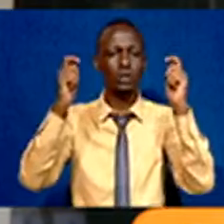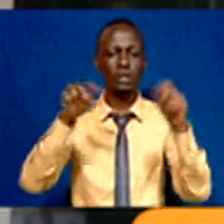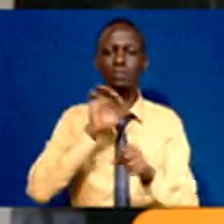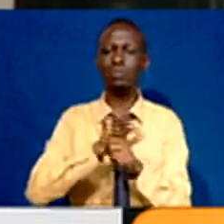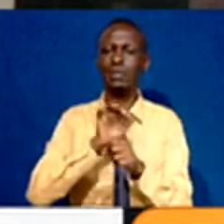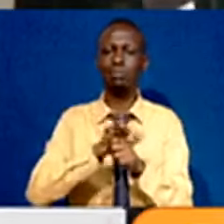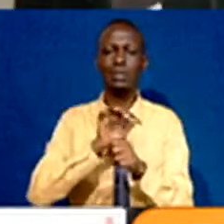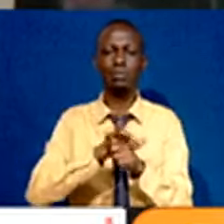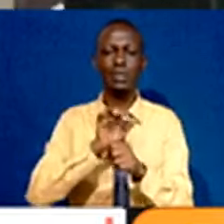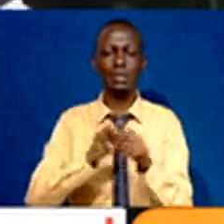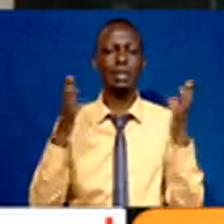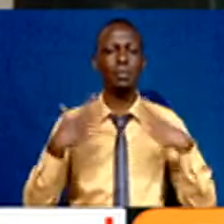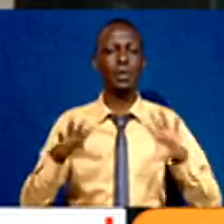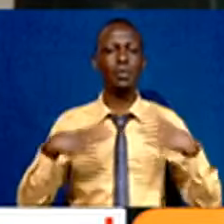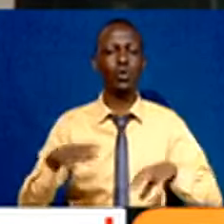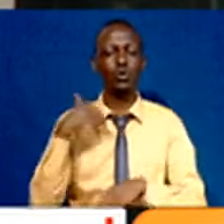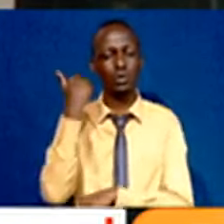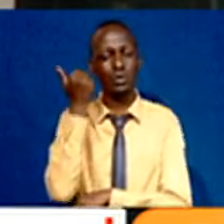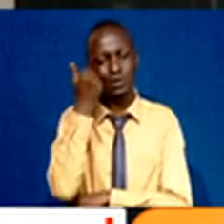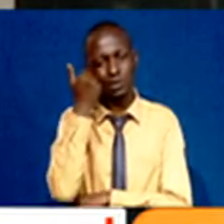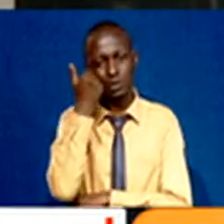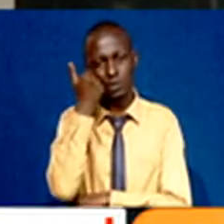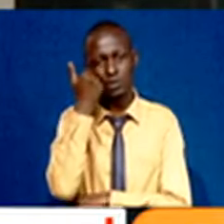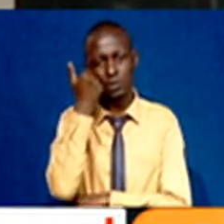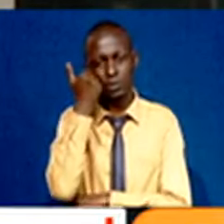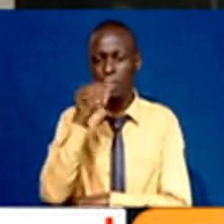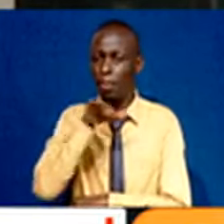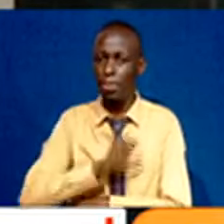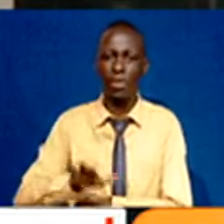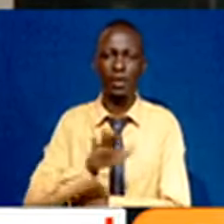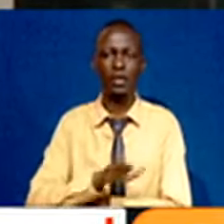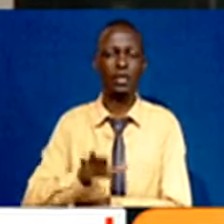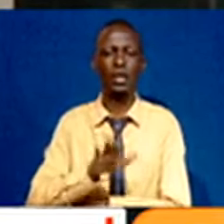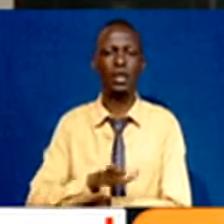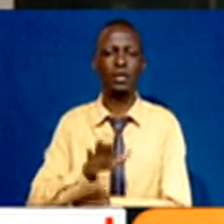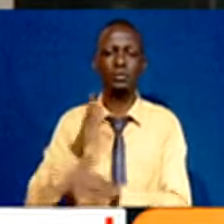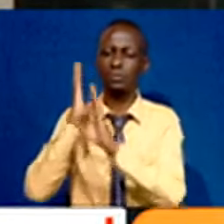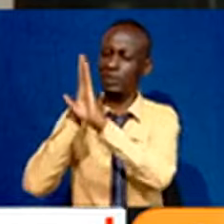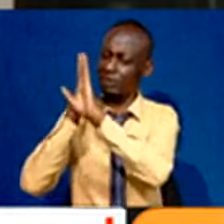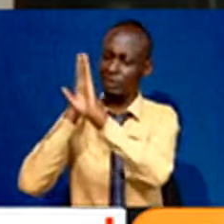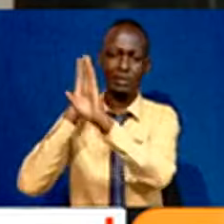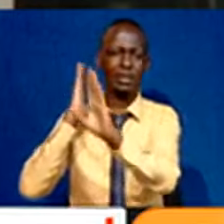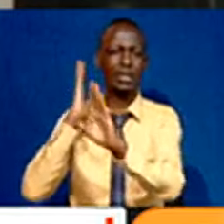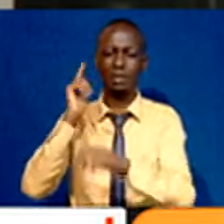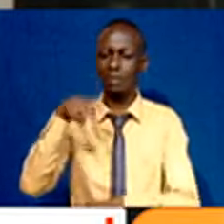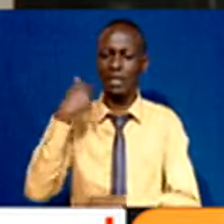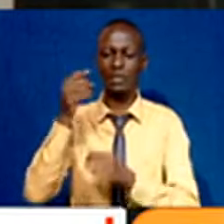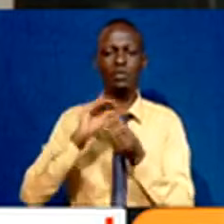sana. Kwa wingi sana. Na niko hapa Litein, nimeenda line mimi namba